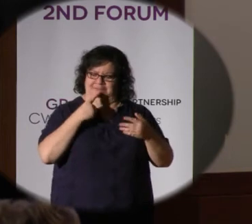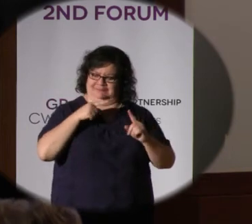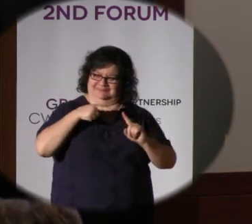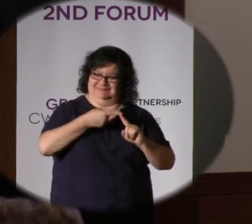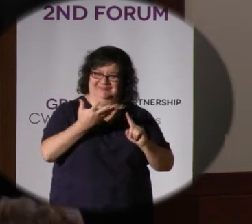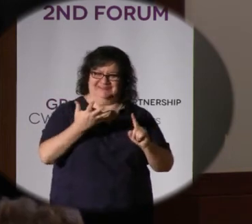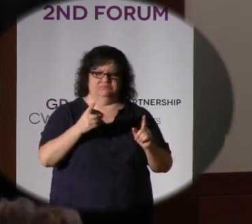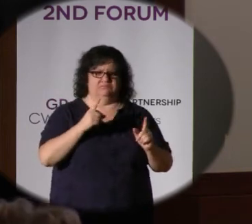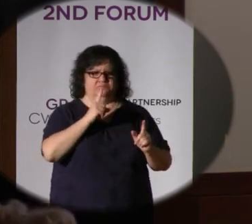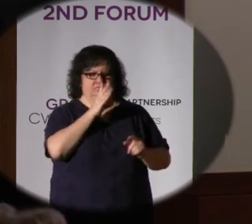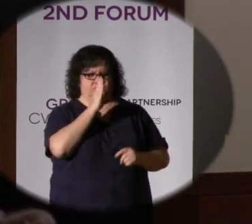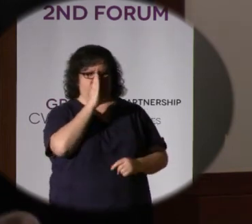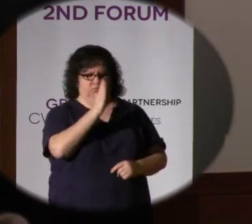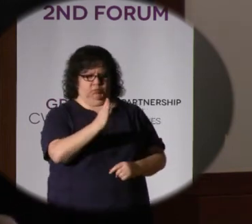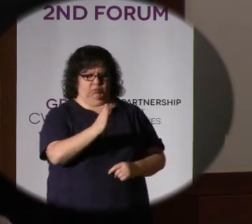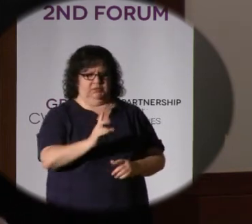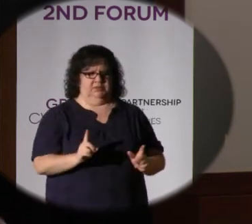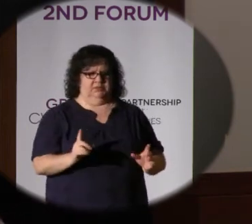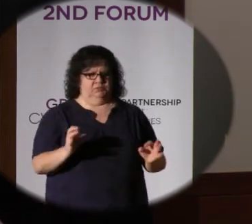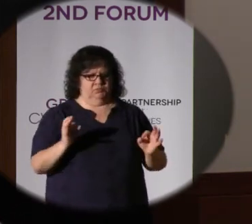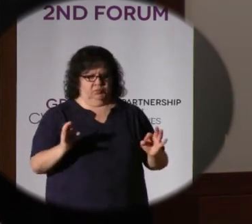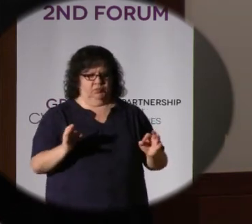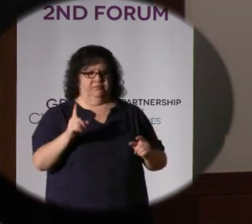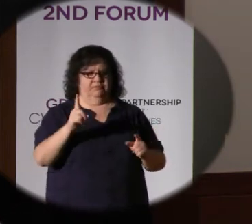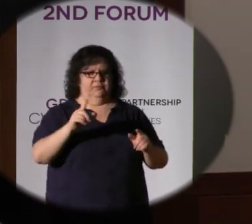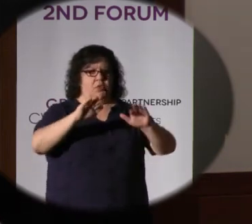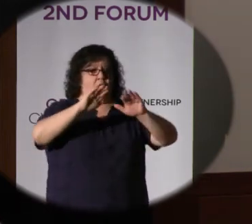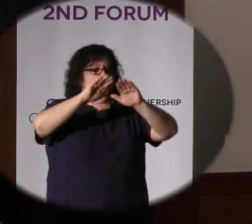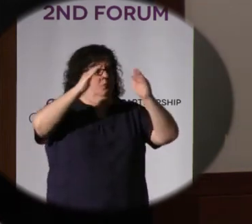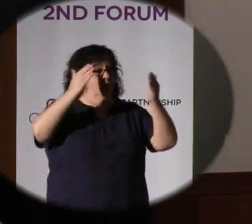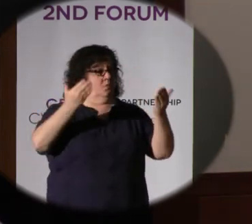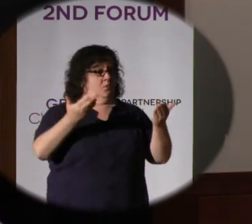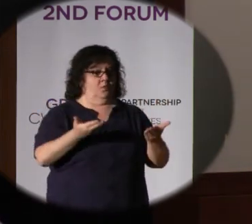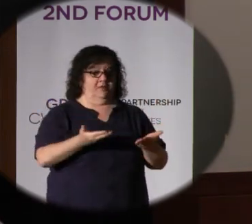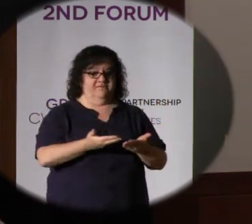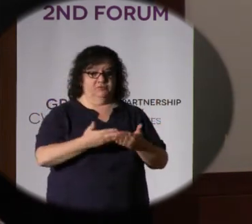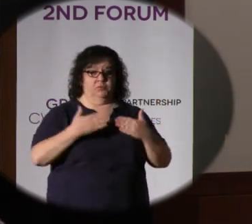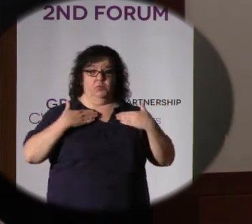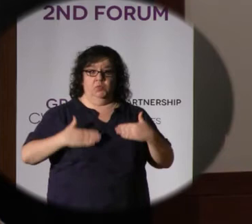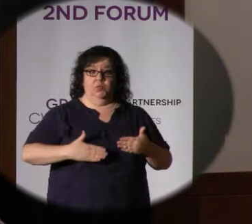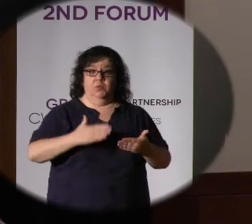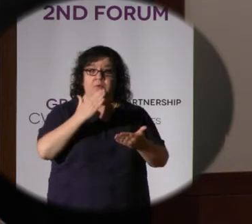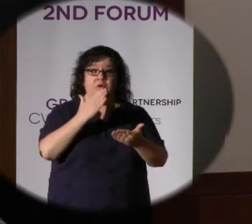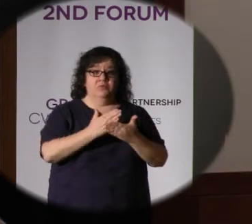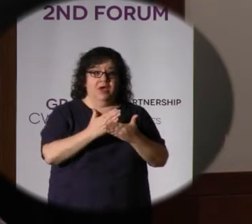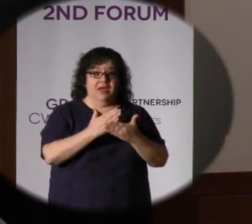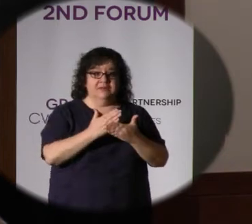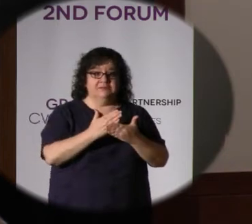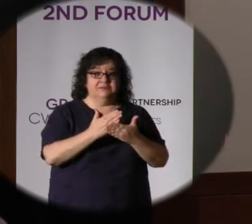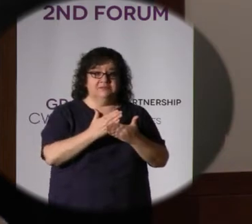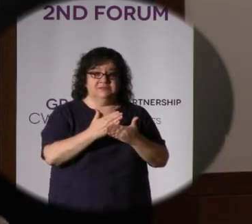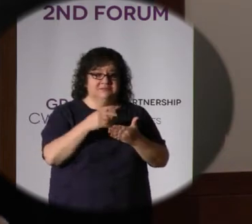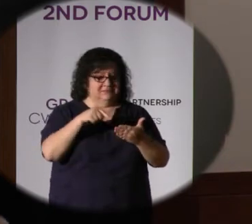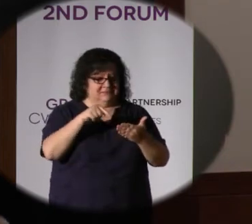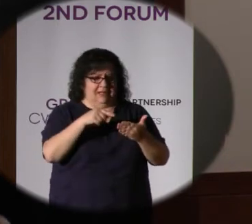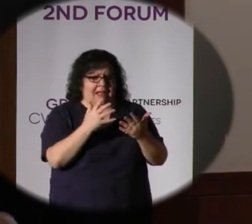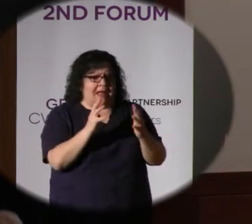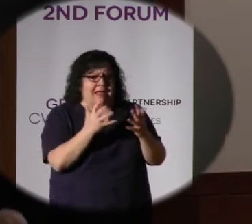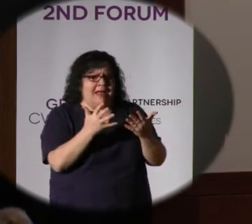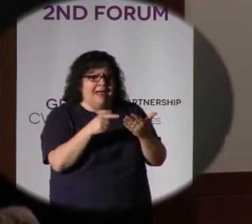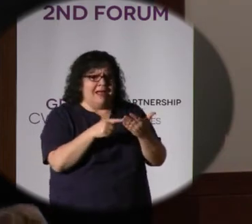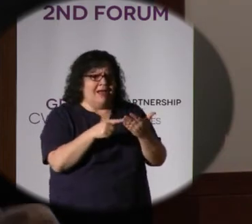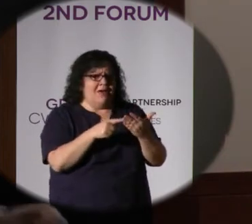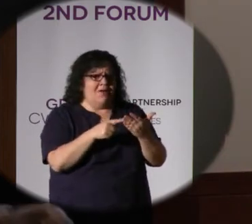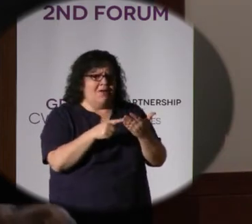rights can be realized only when societies are inclusive, when there are